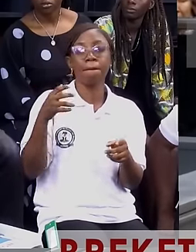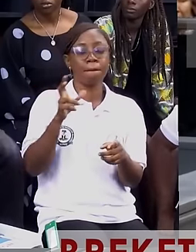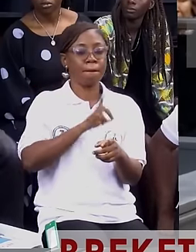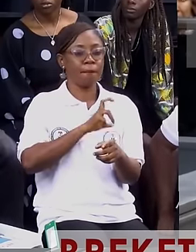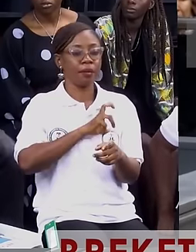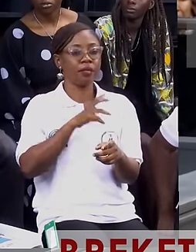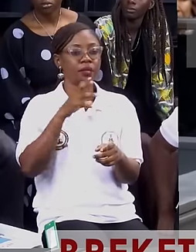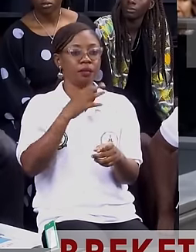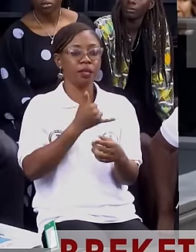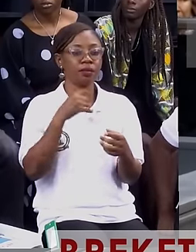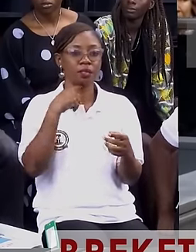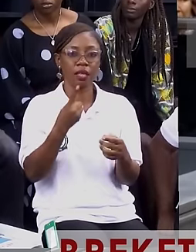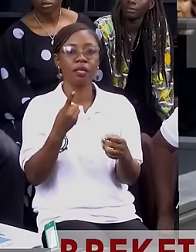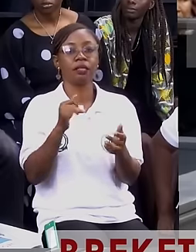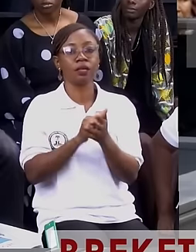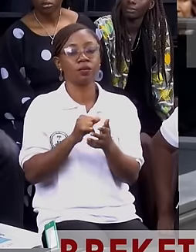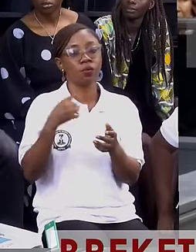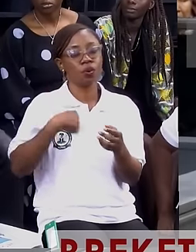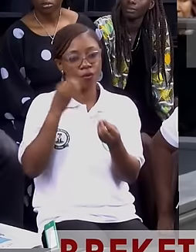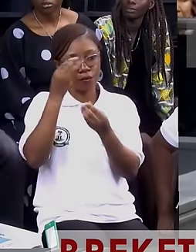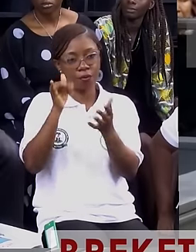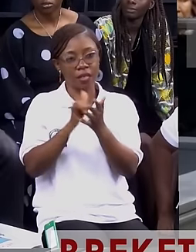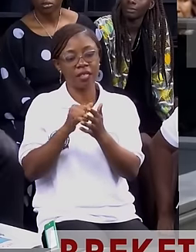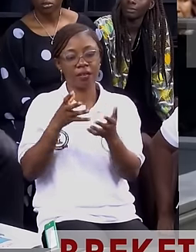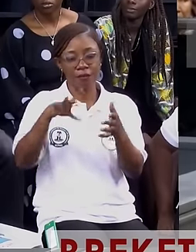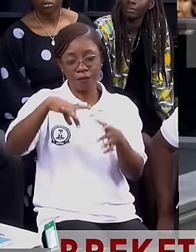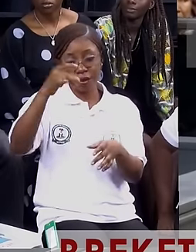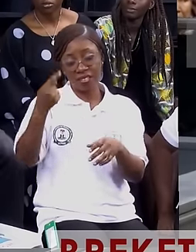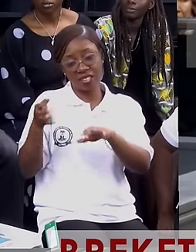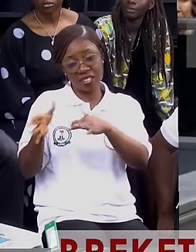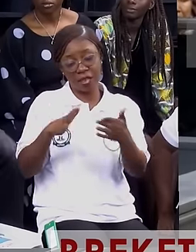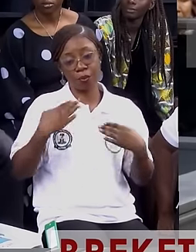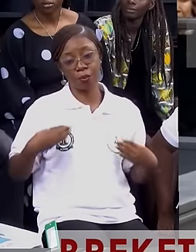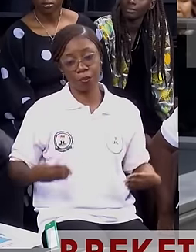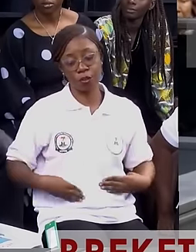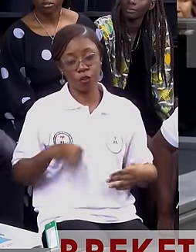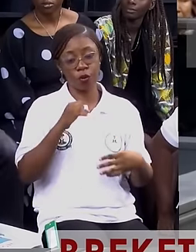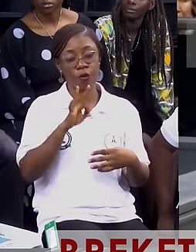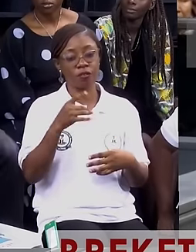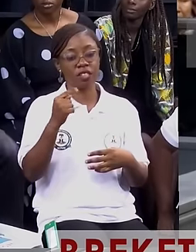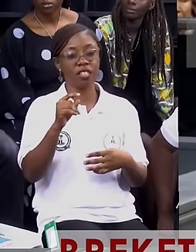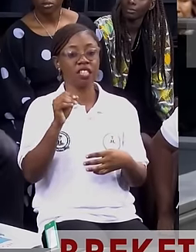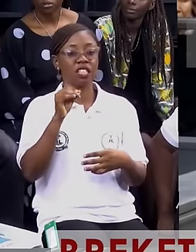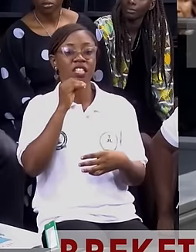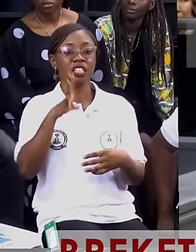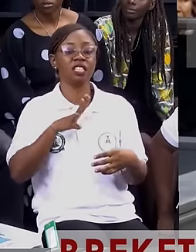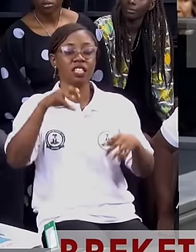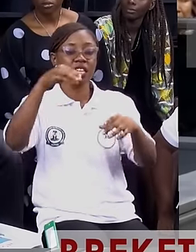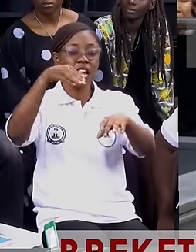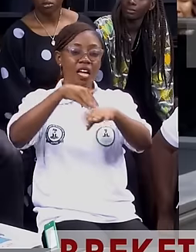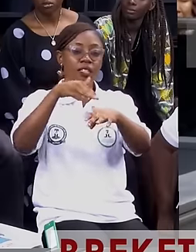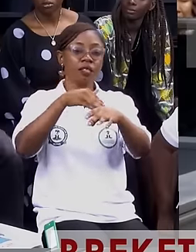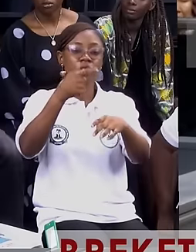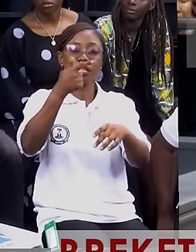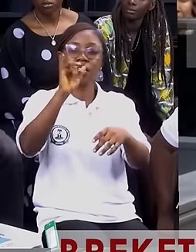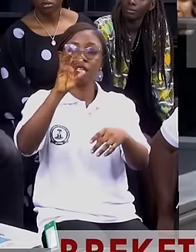they now said that was when we were now informed that they found the dead body of the lady at Gilmore Bridge at